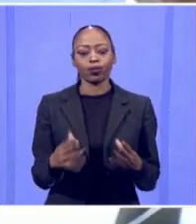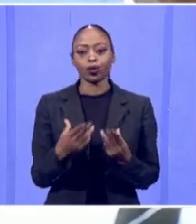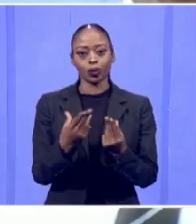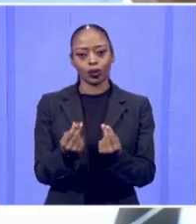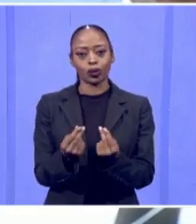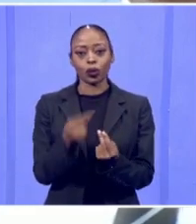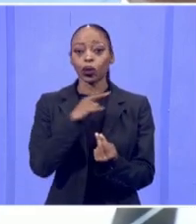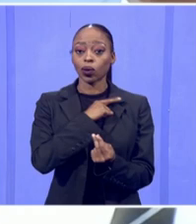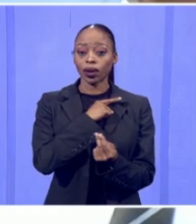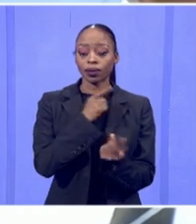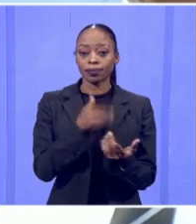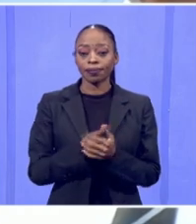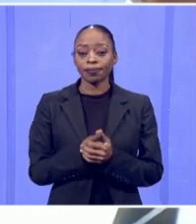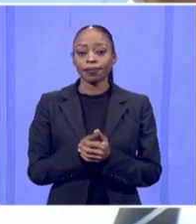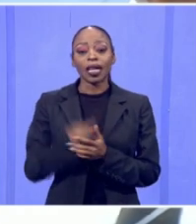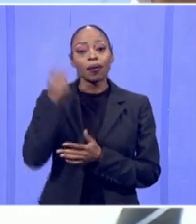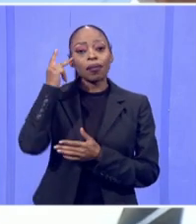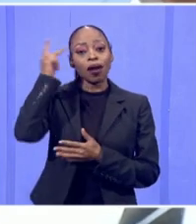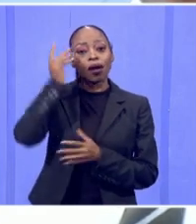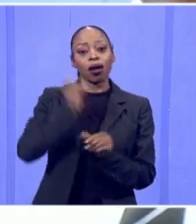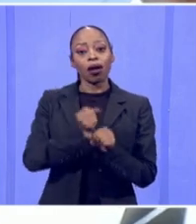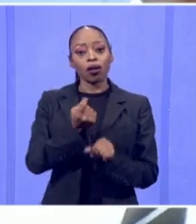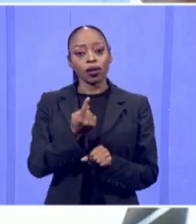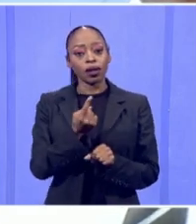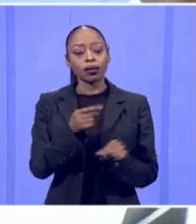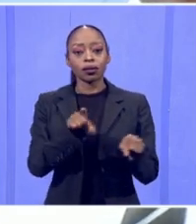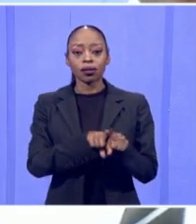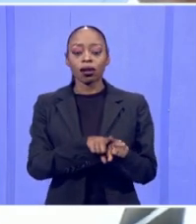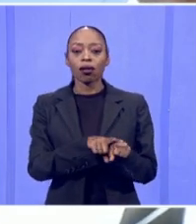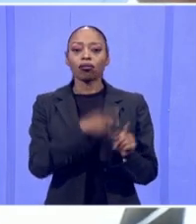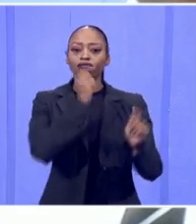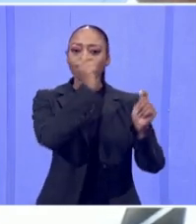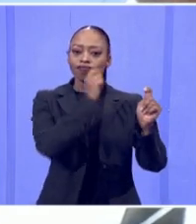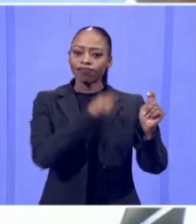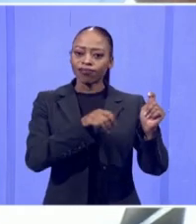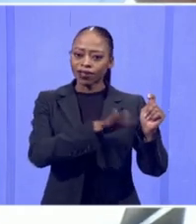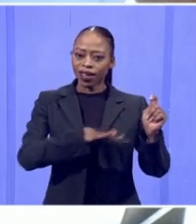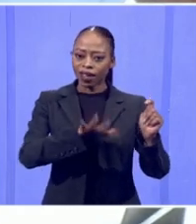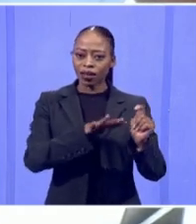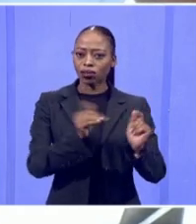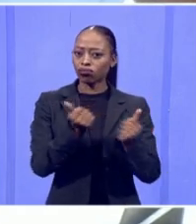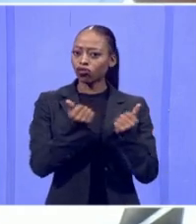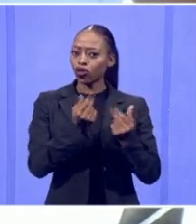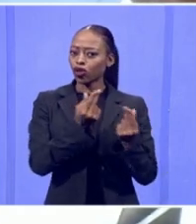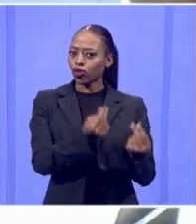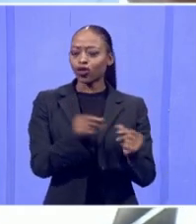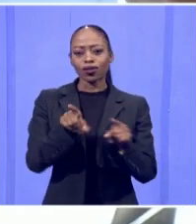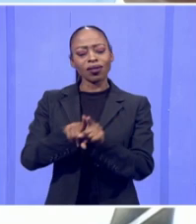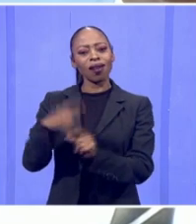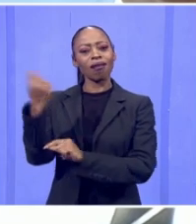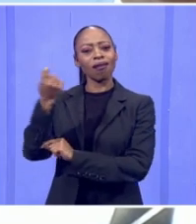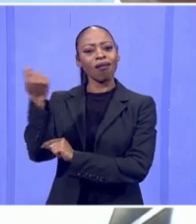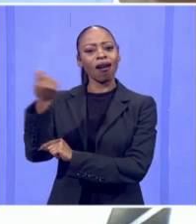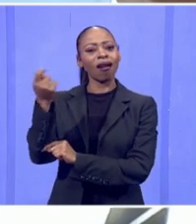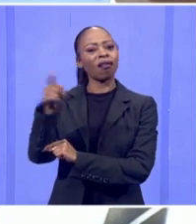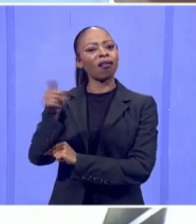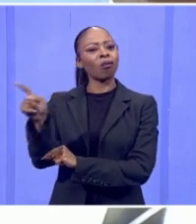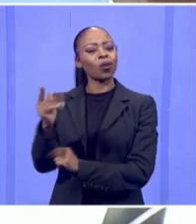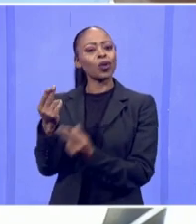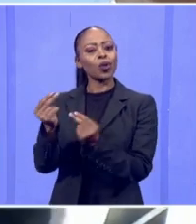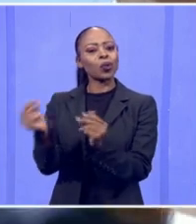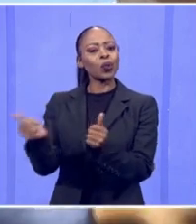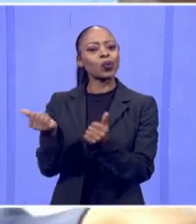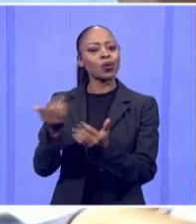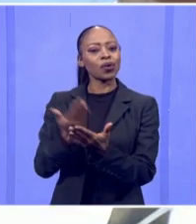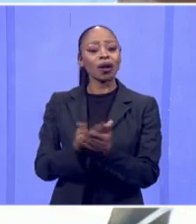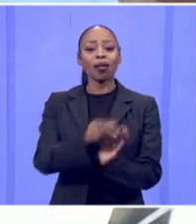if parents in Gauteng, in the squatter camps can do it, parents in rural areas will be able to do it. If they can